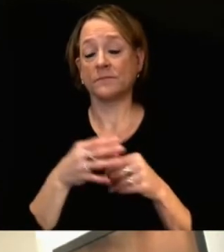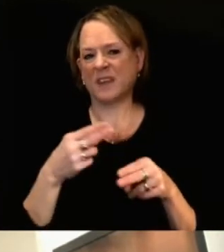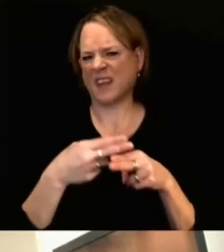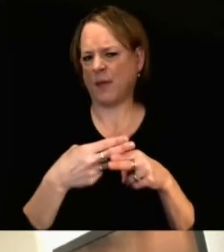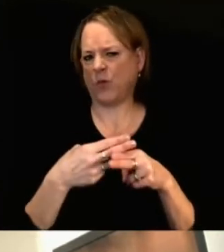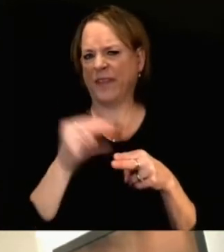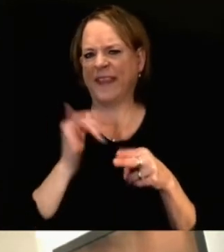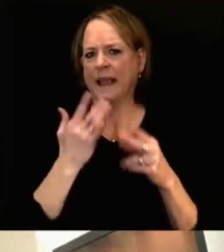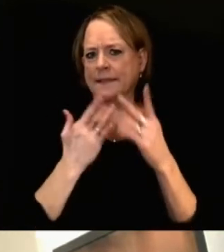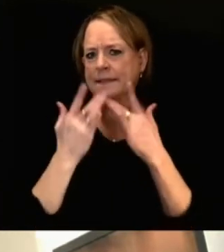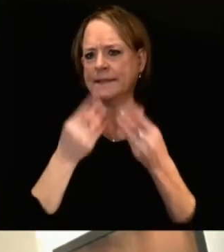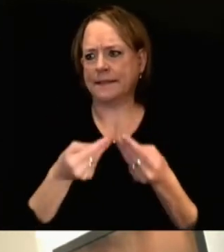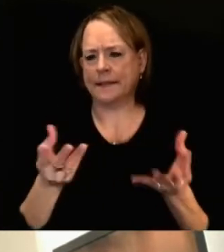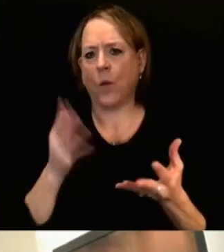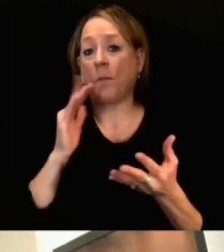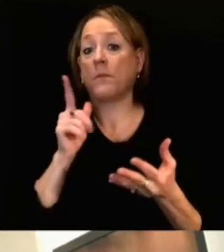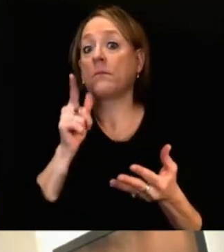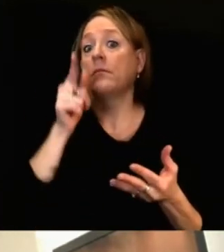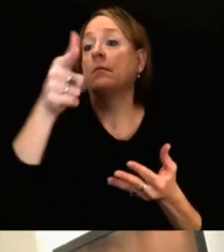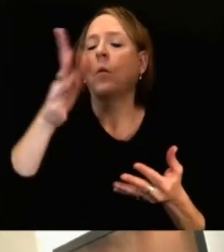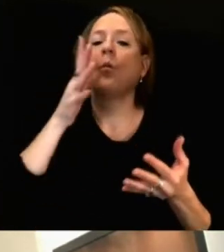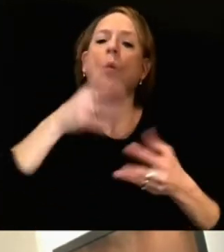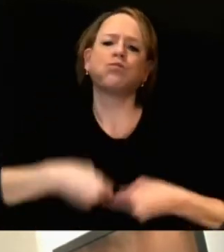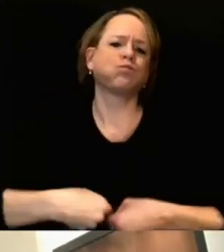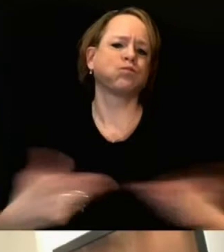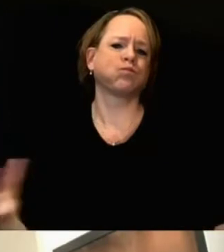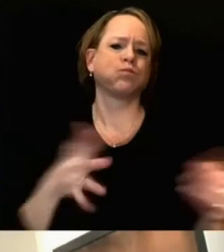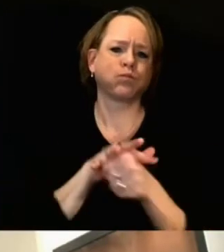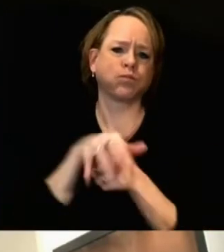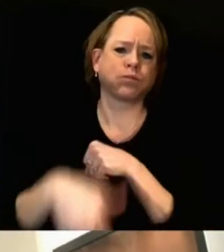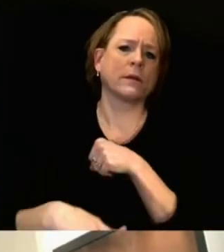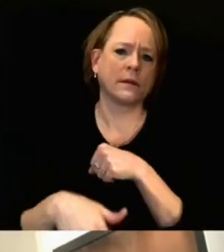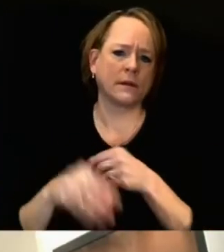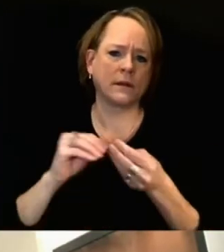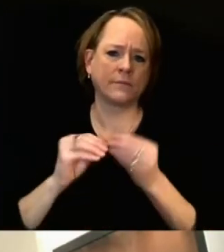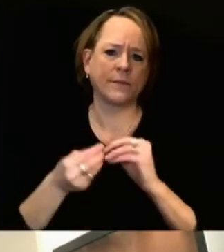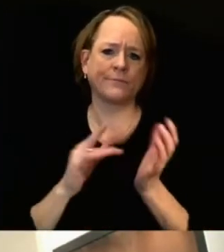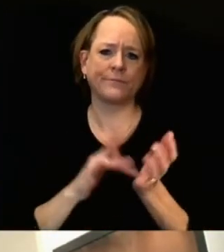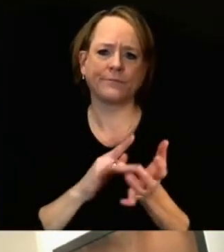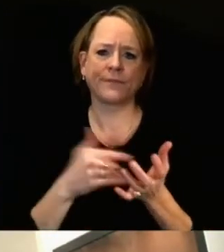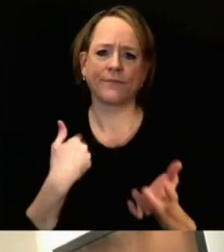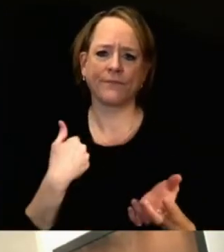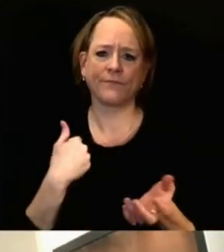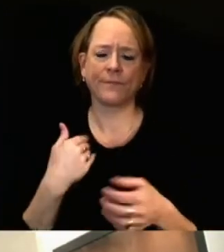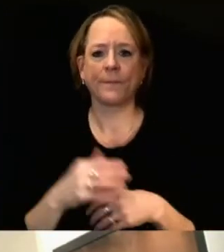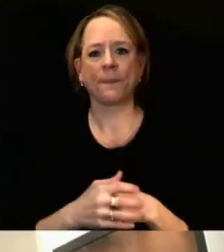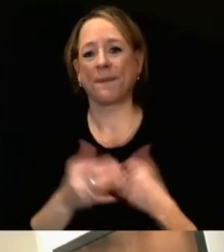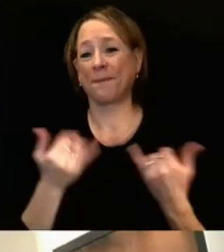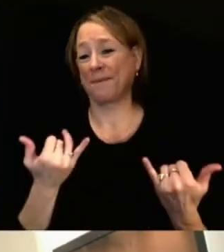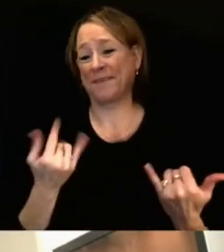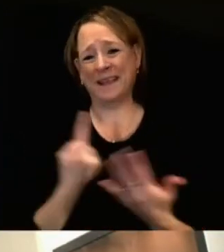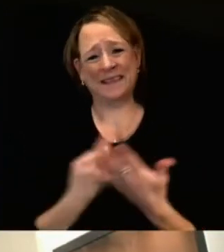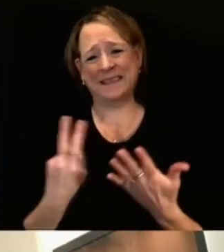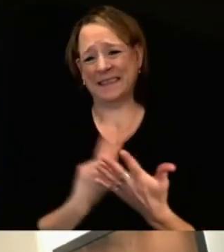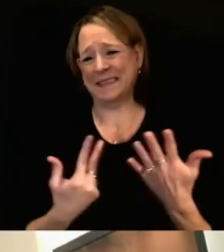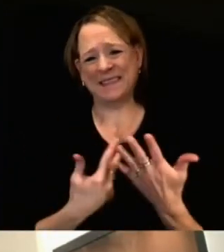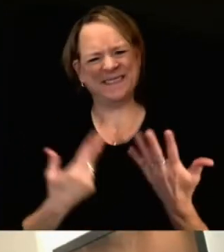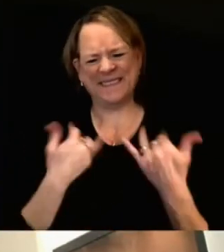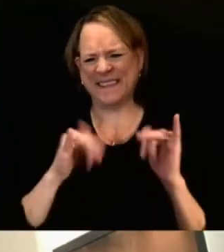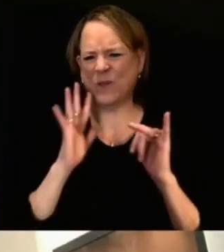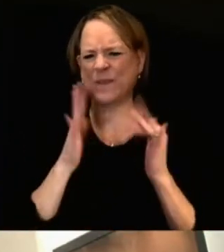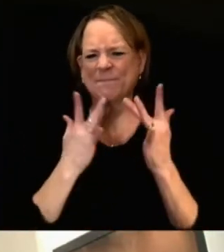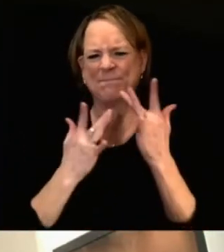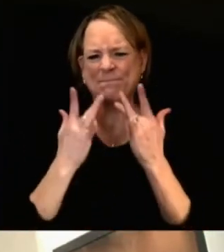weeks. I think the next few weeks are going to be very difficult in our hospitals. We'll use the medications as best we can, but they may not be enough to have a